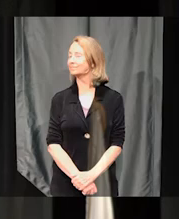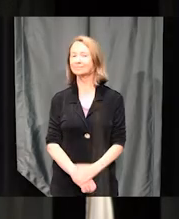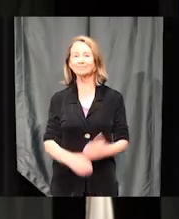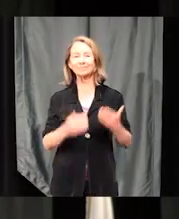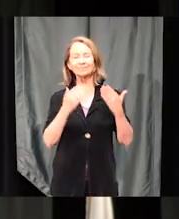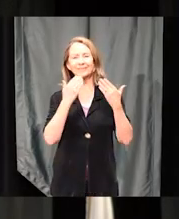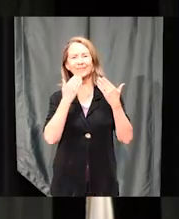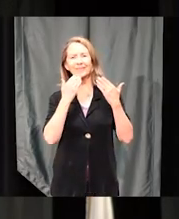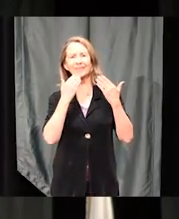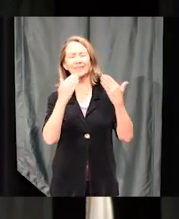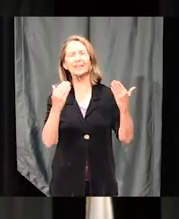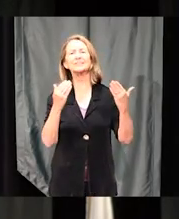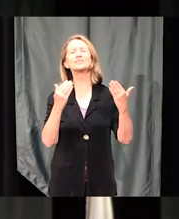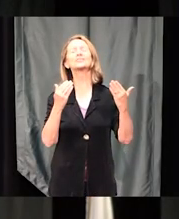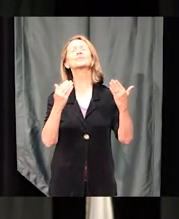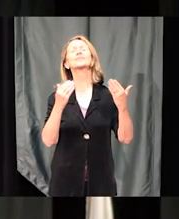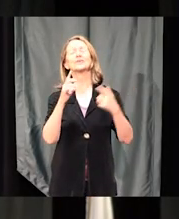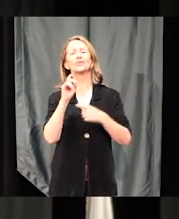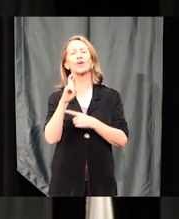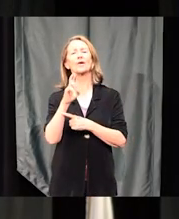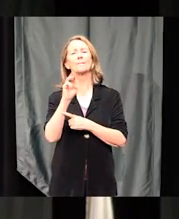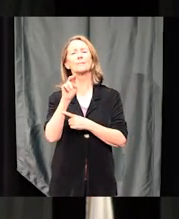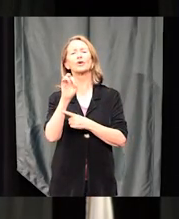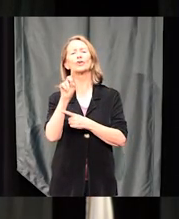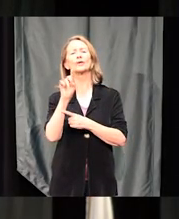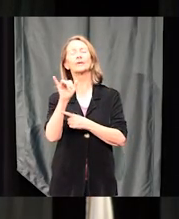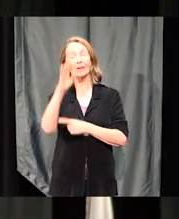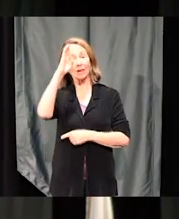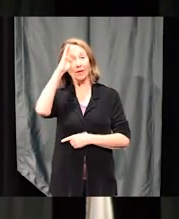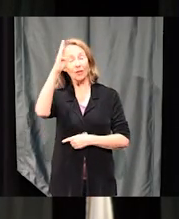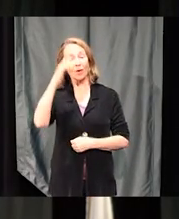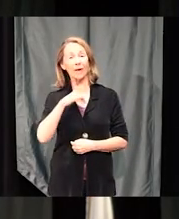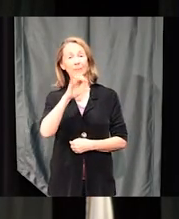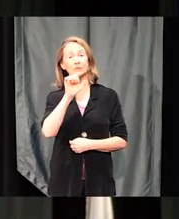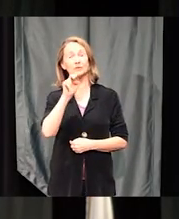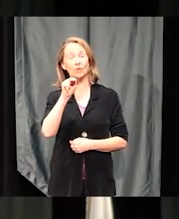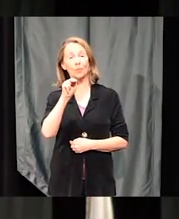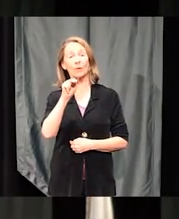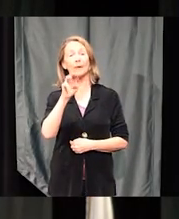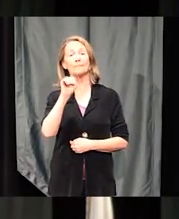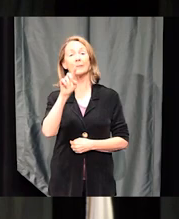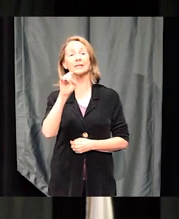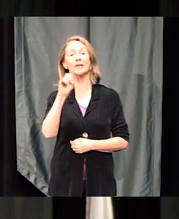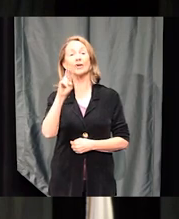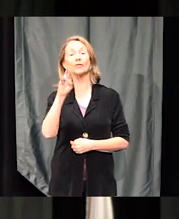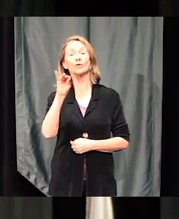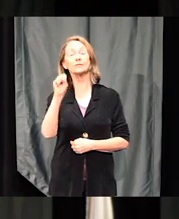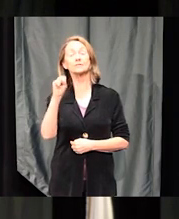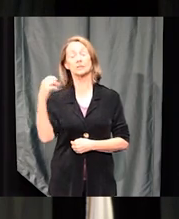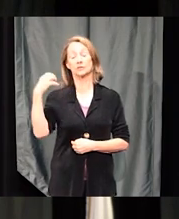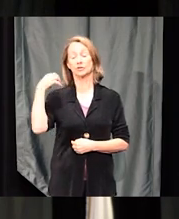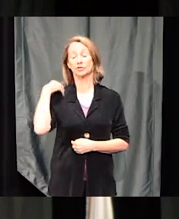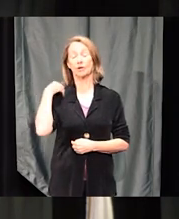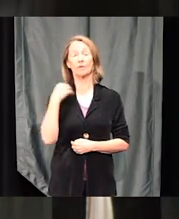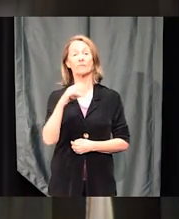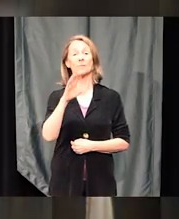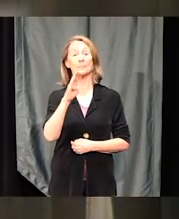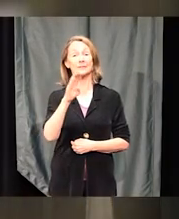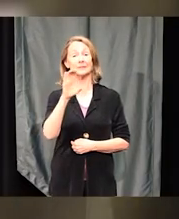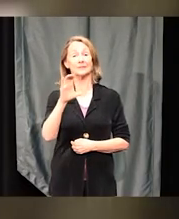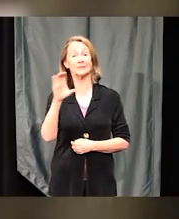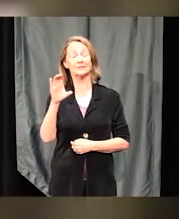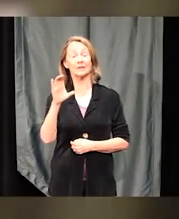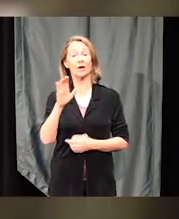Thank you, Dr. McCurdy. Hello, I am Joan Medeiros, Chair of the Bristol Community College Board of